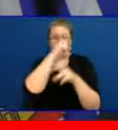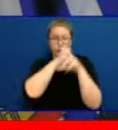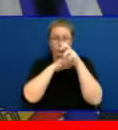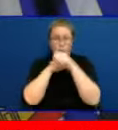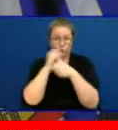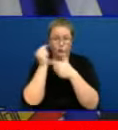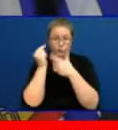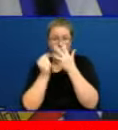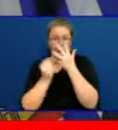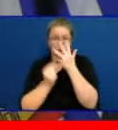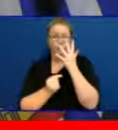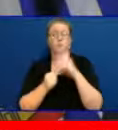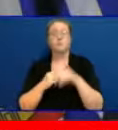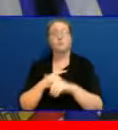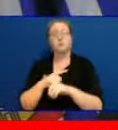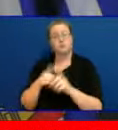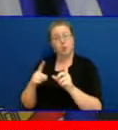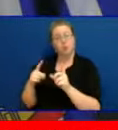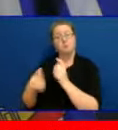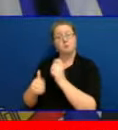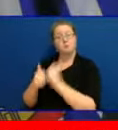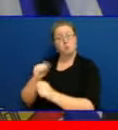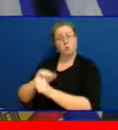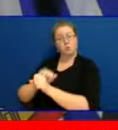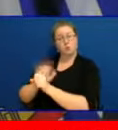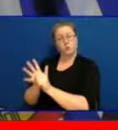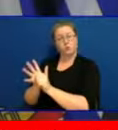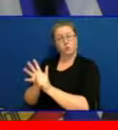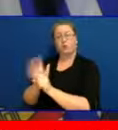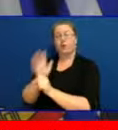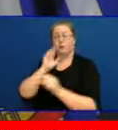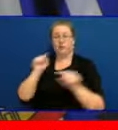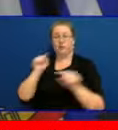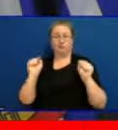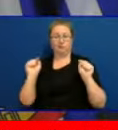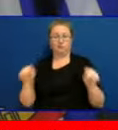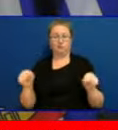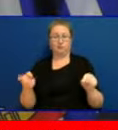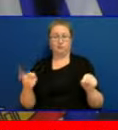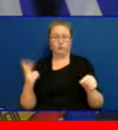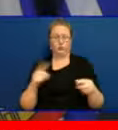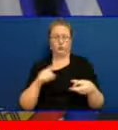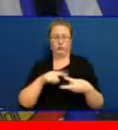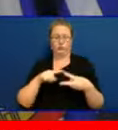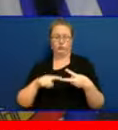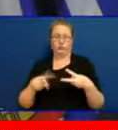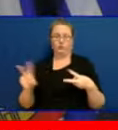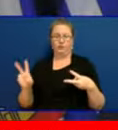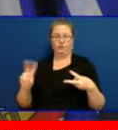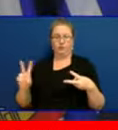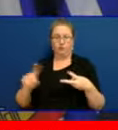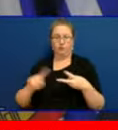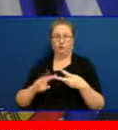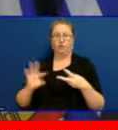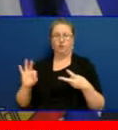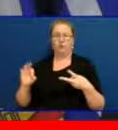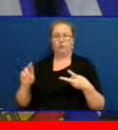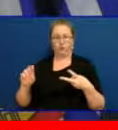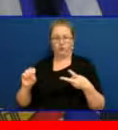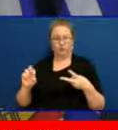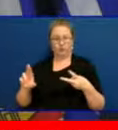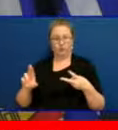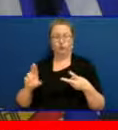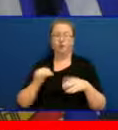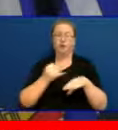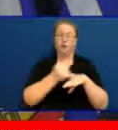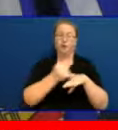working assumptions. That's on page 22 of the report. The majority of COVID-19 cases will be found in Fraser Health and Vancouver Coastal Health. There will be